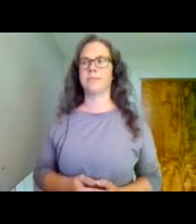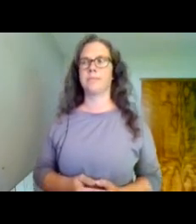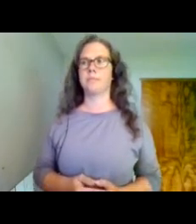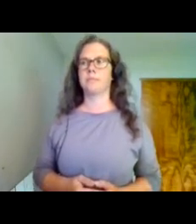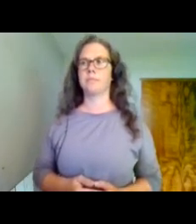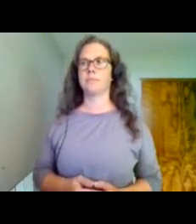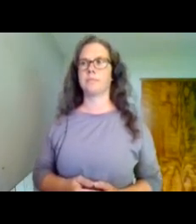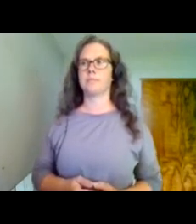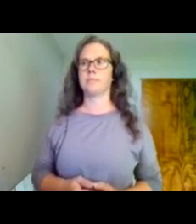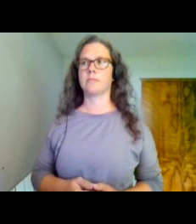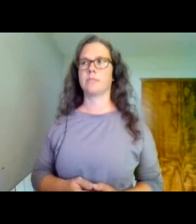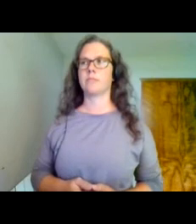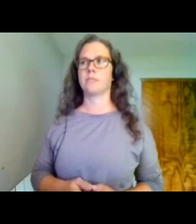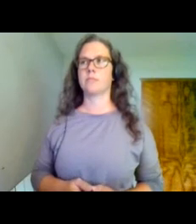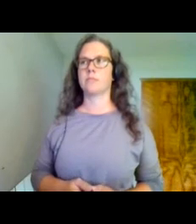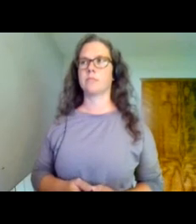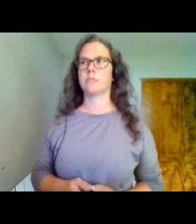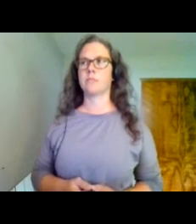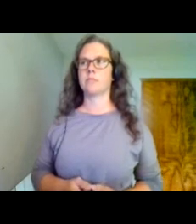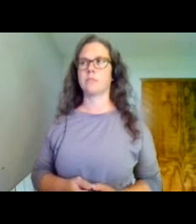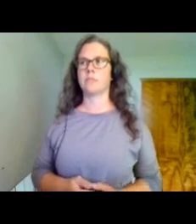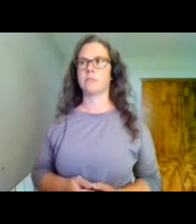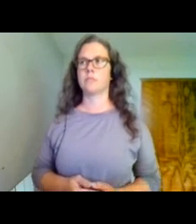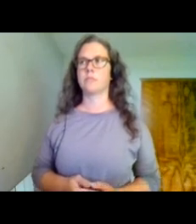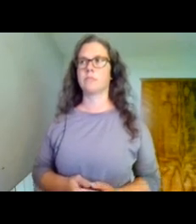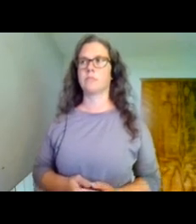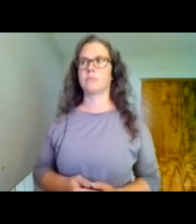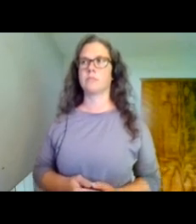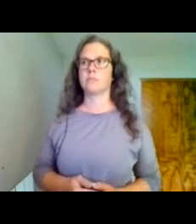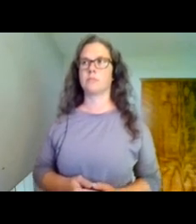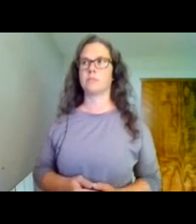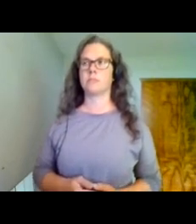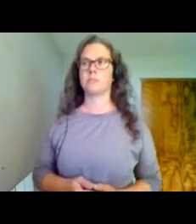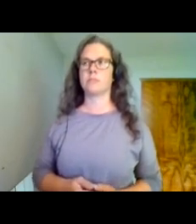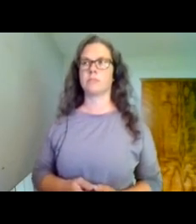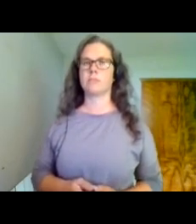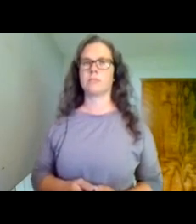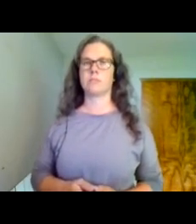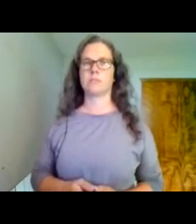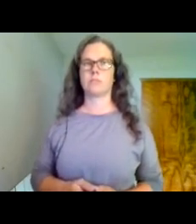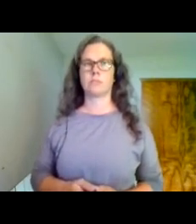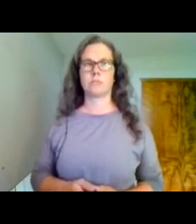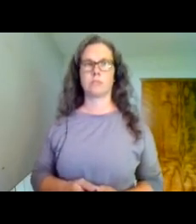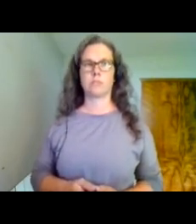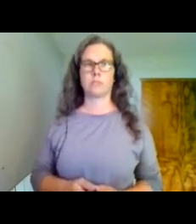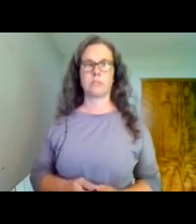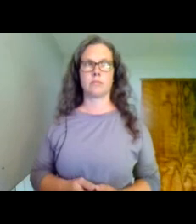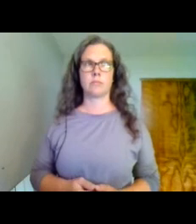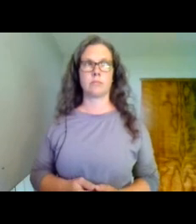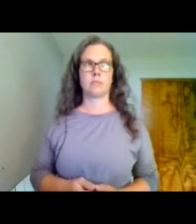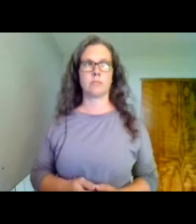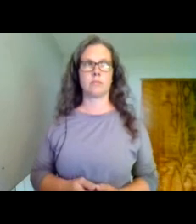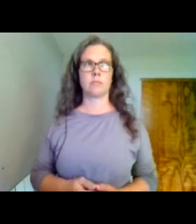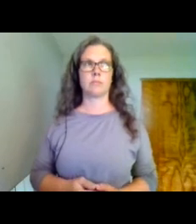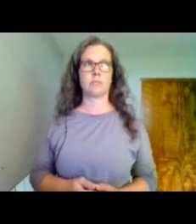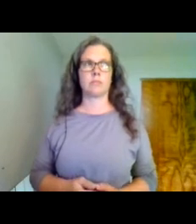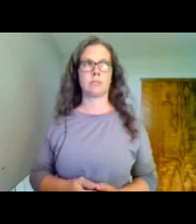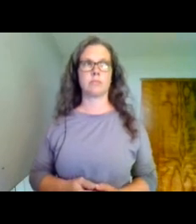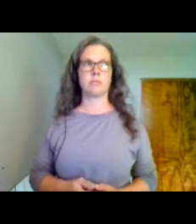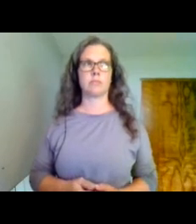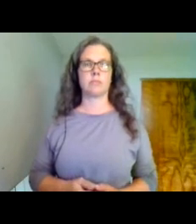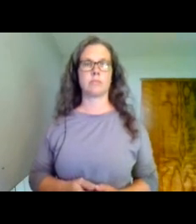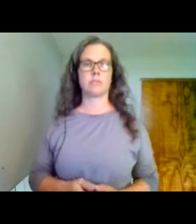to really develop and take hold. I'm assuming that some of my erosion control blankets are maybe working